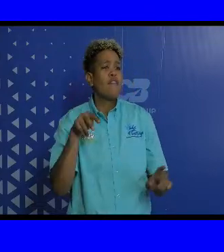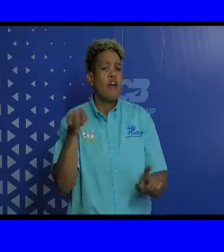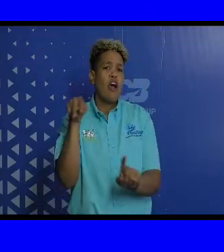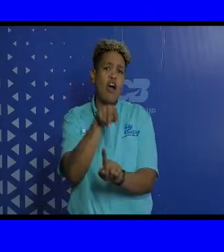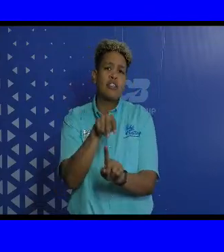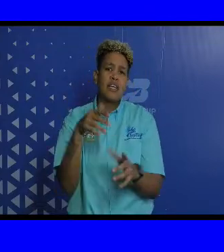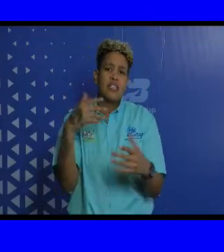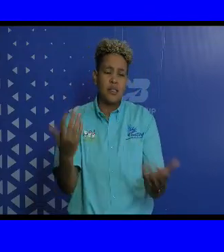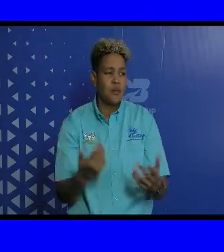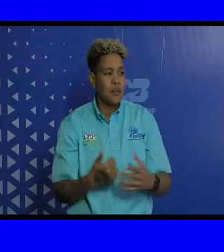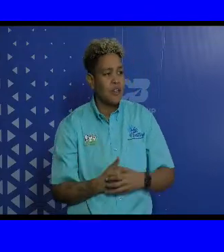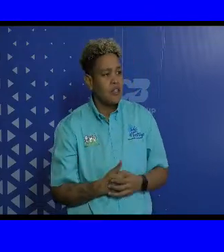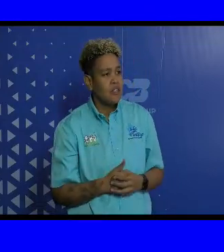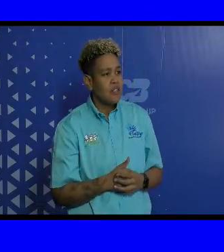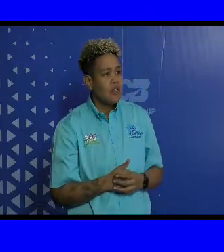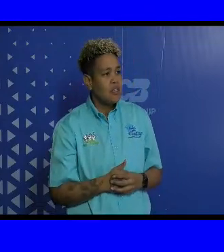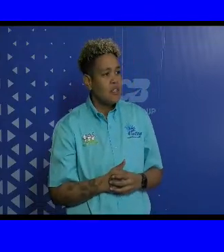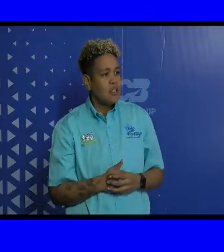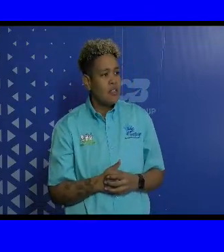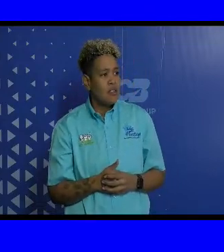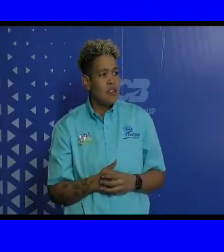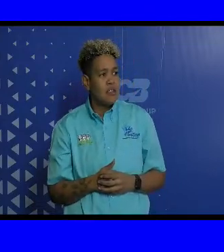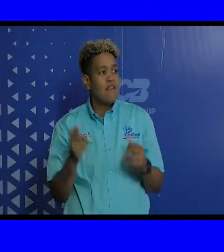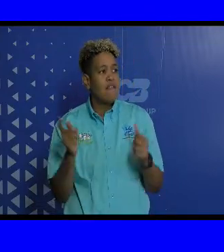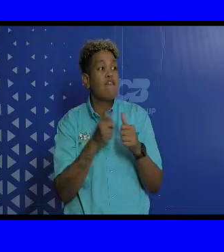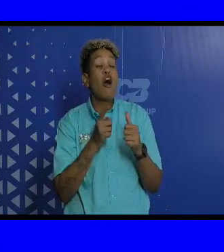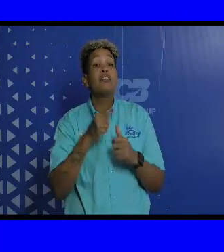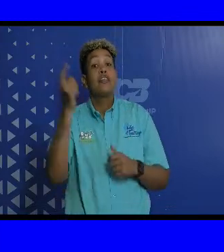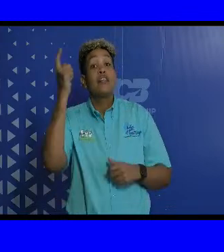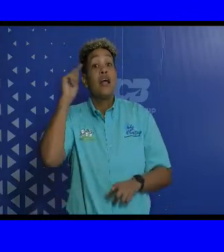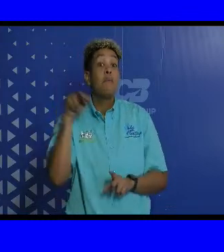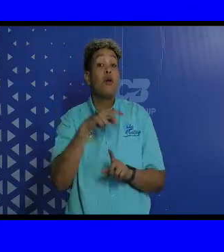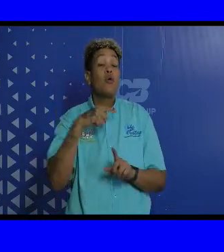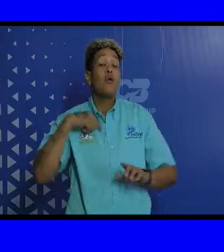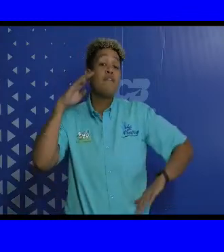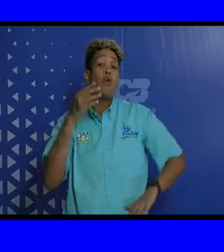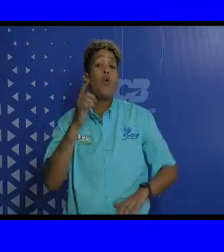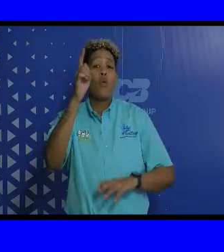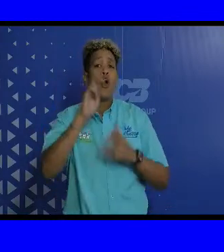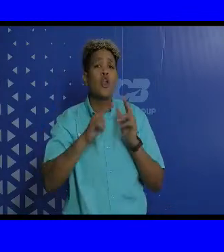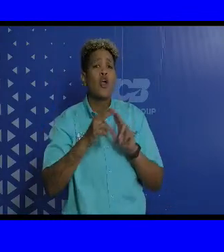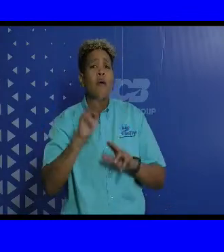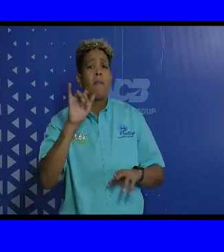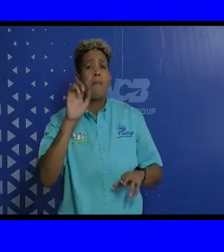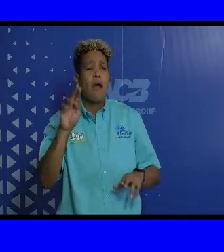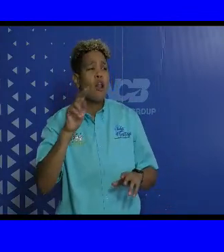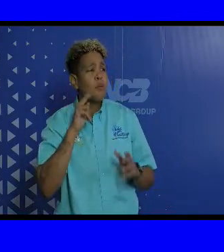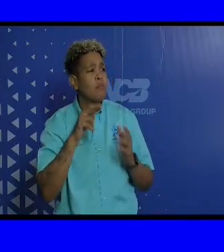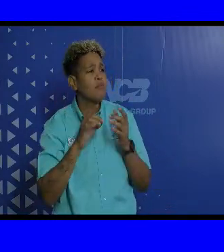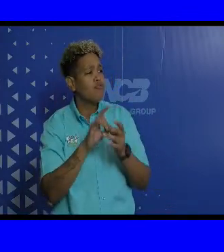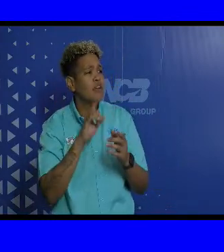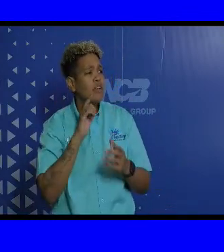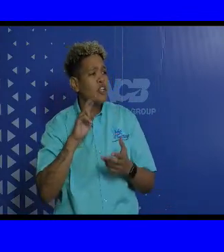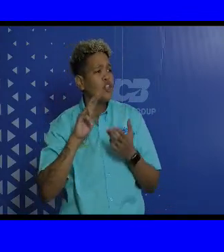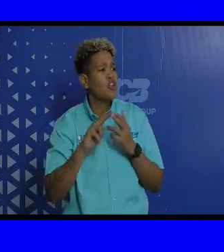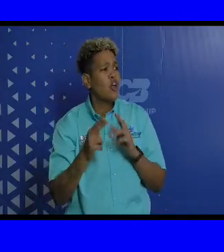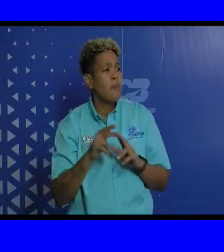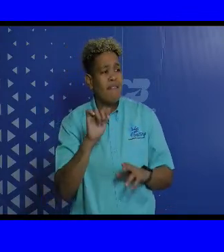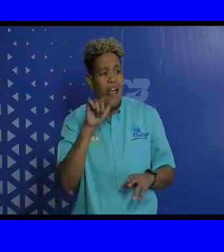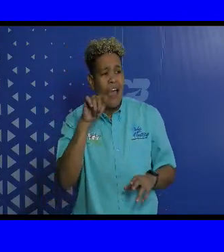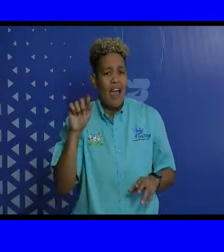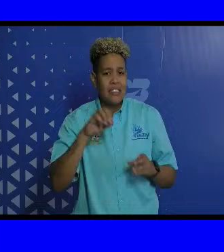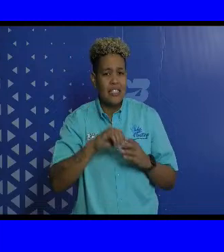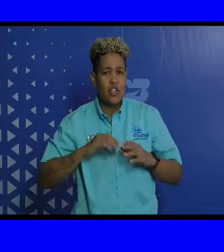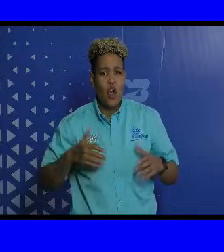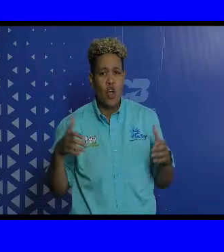context. So first, to think about the context, I'm going to focus on one number that Malcolm referred to, the number of assets in our